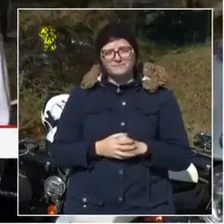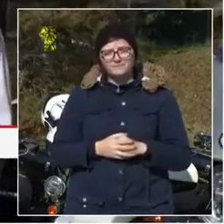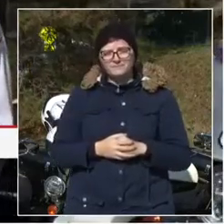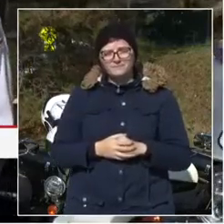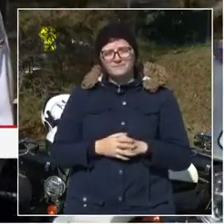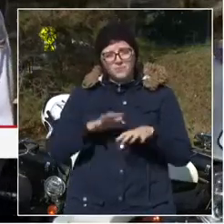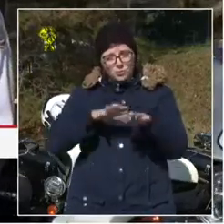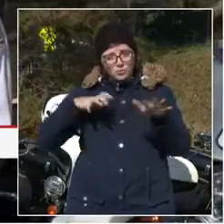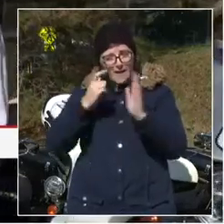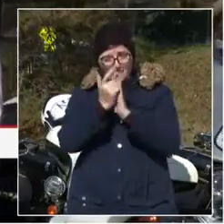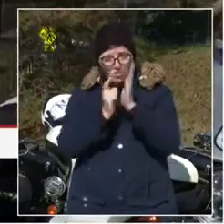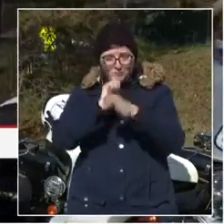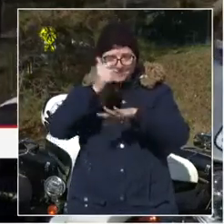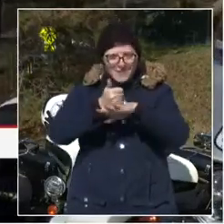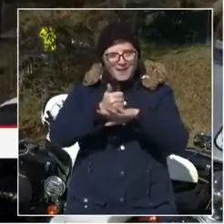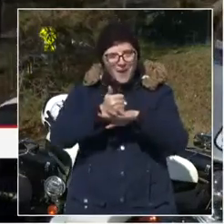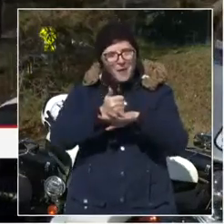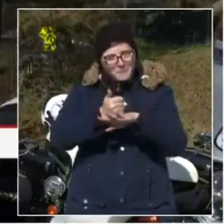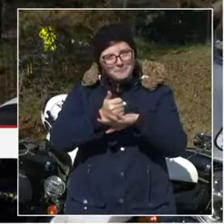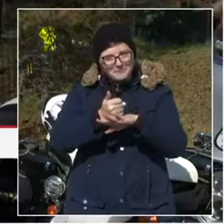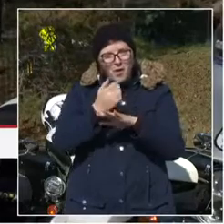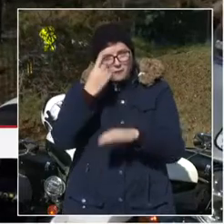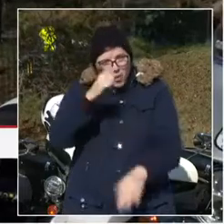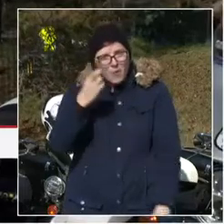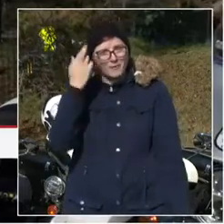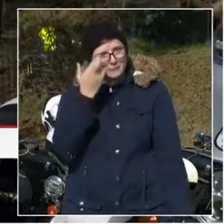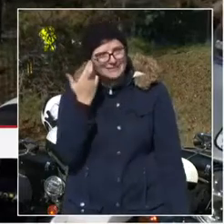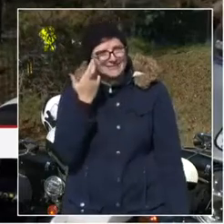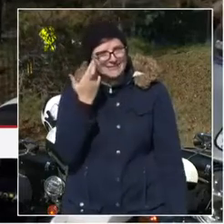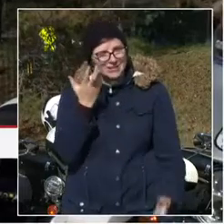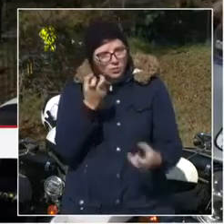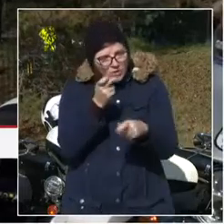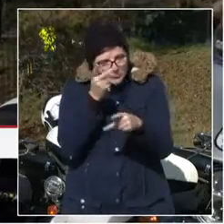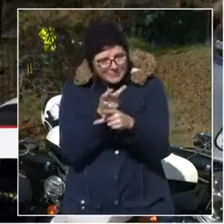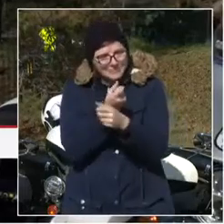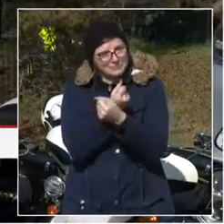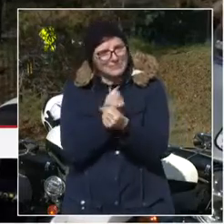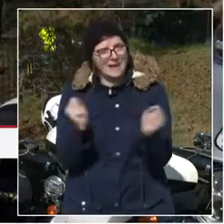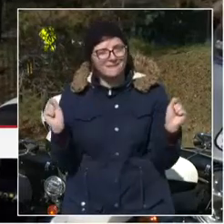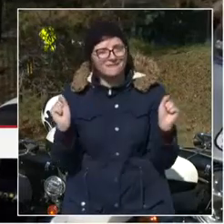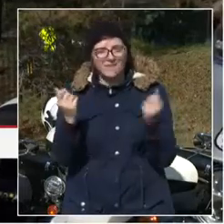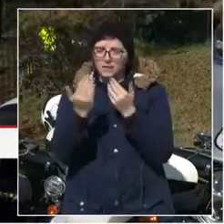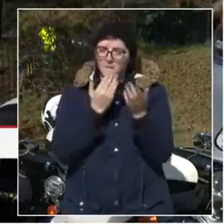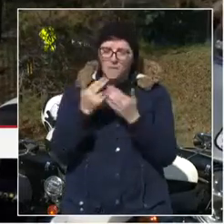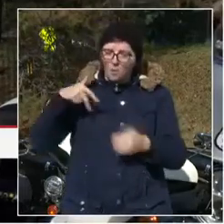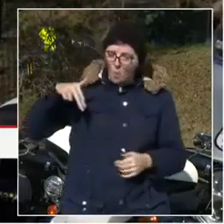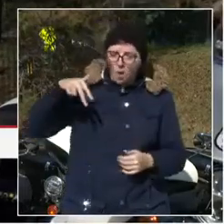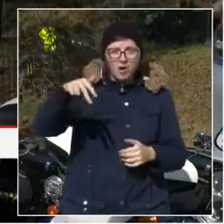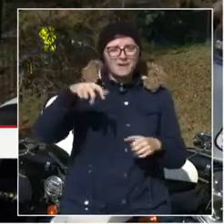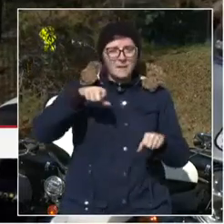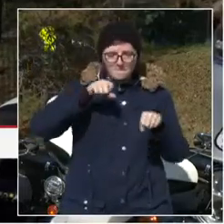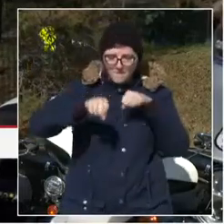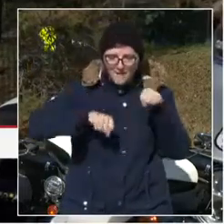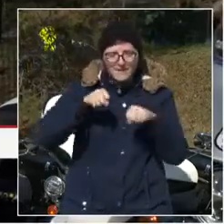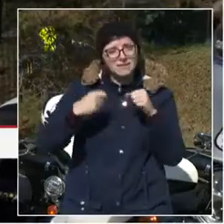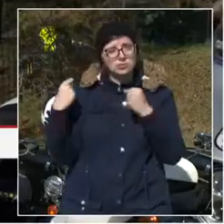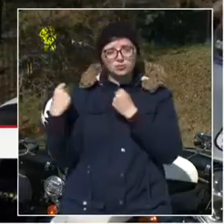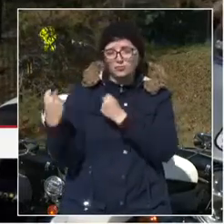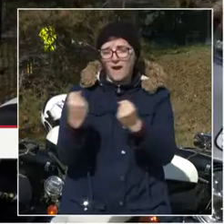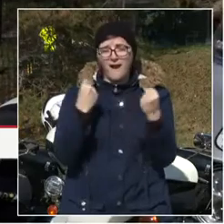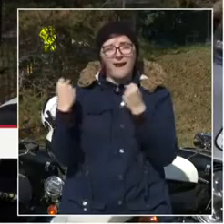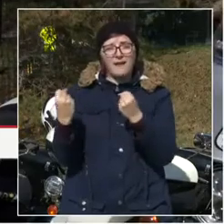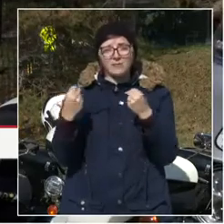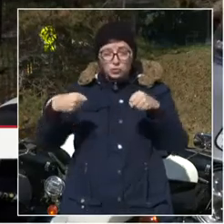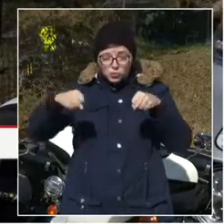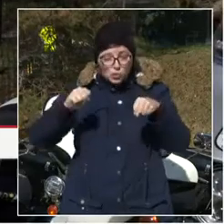in place for a reason. It's to keep everyone safe, whether they're walking, biking, driving, or even scooting